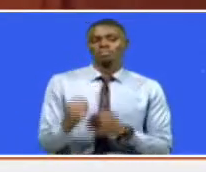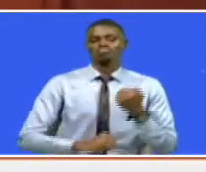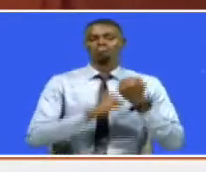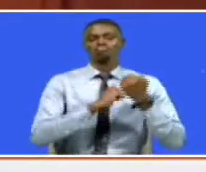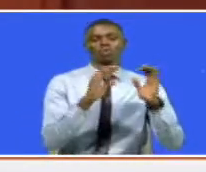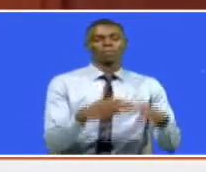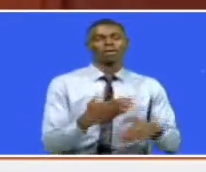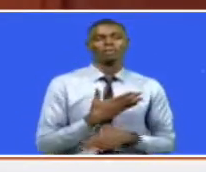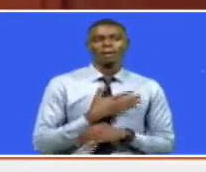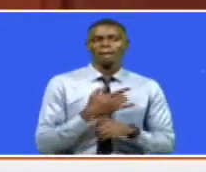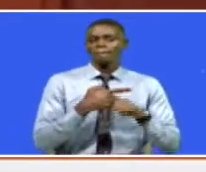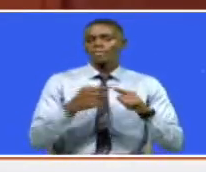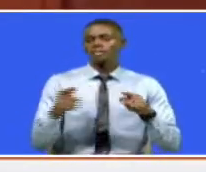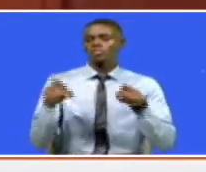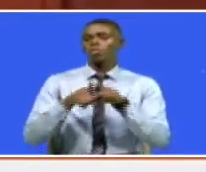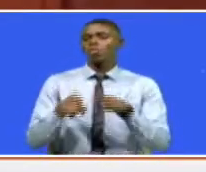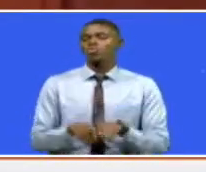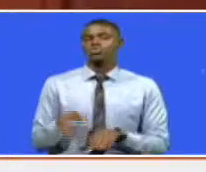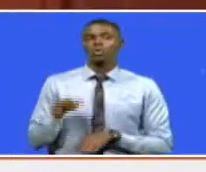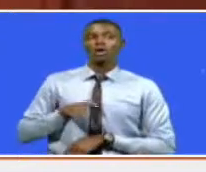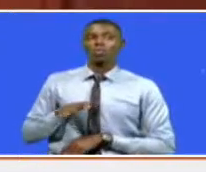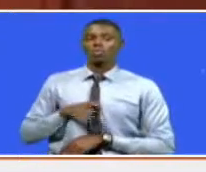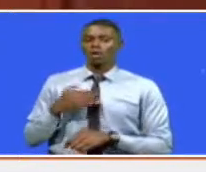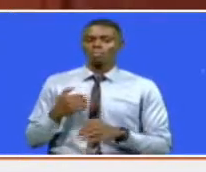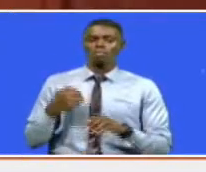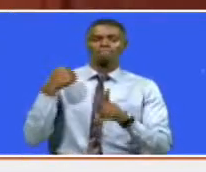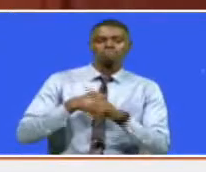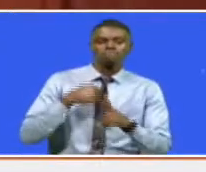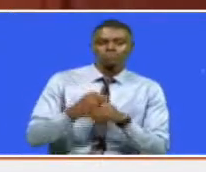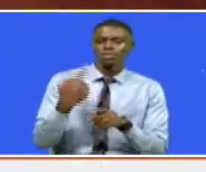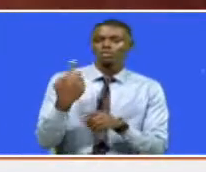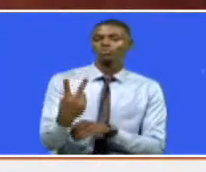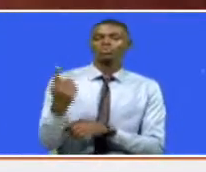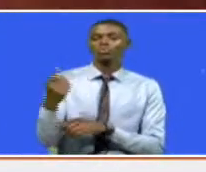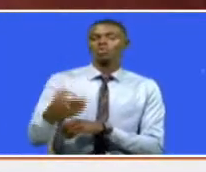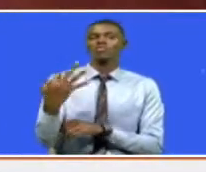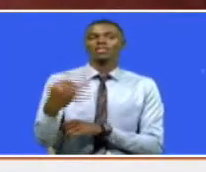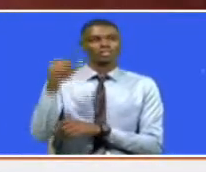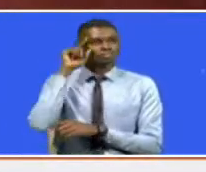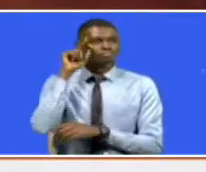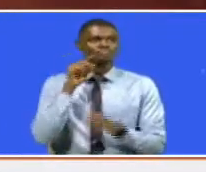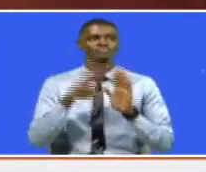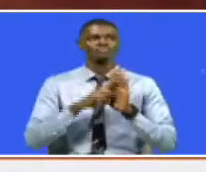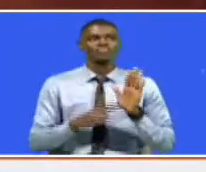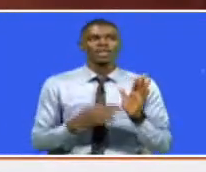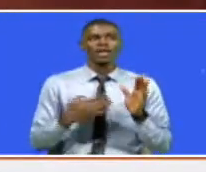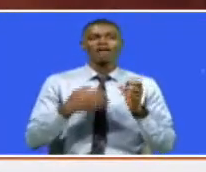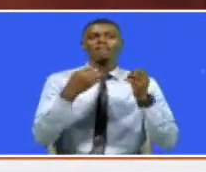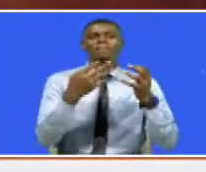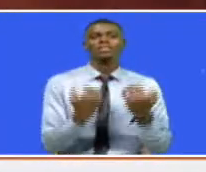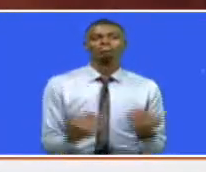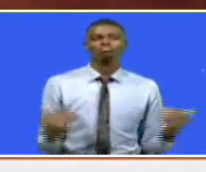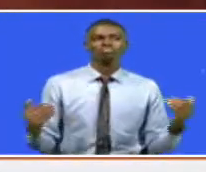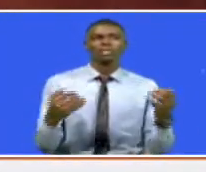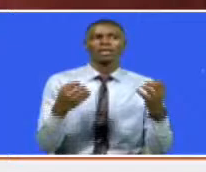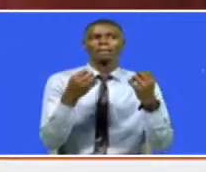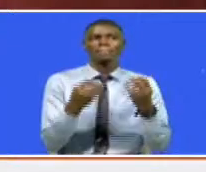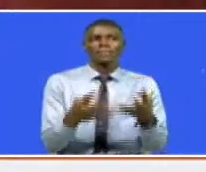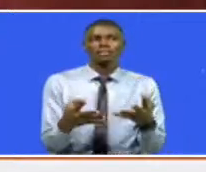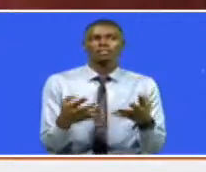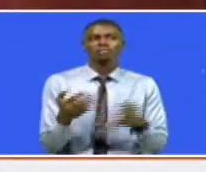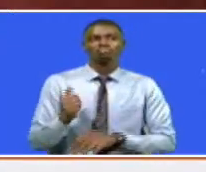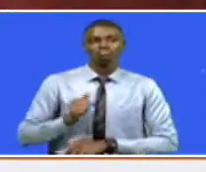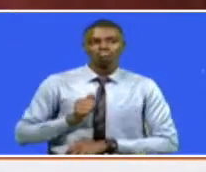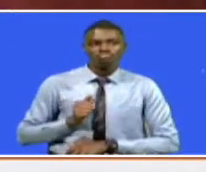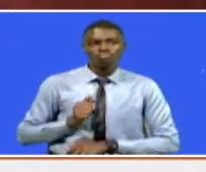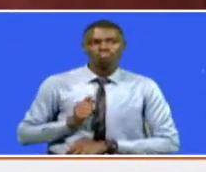my party, but I'm also a woman and I'm pushing for the two-thirds gender rule. I have many children. The majority of them are girls.